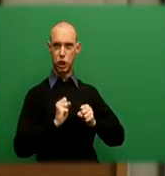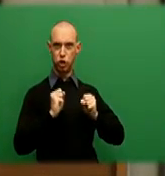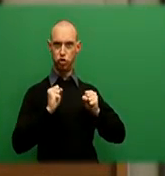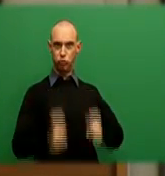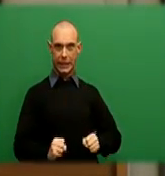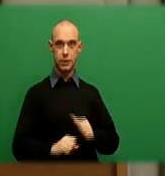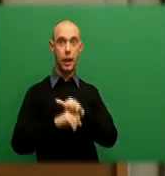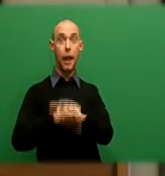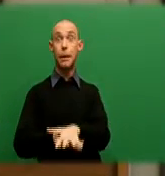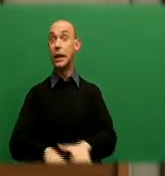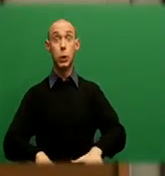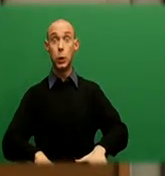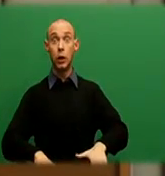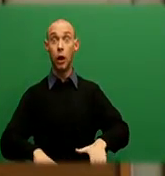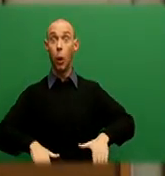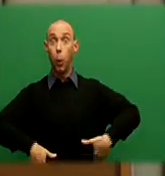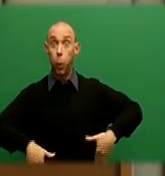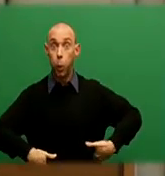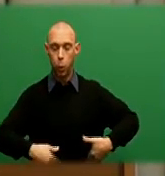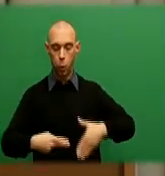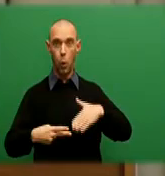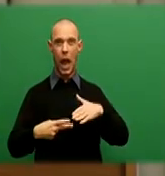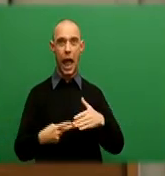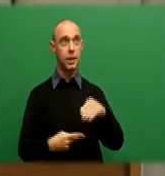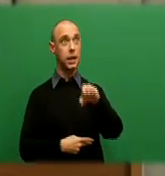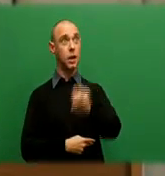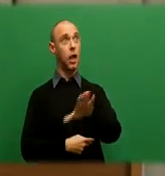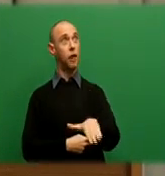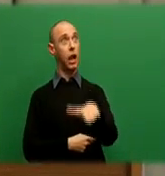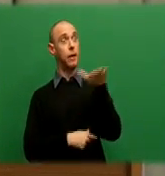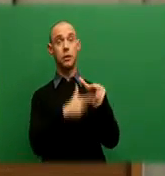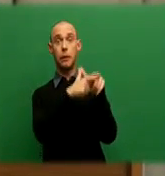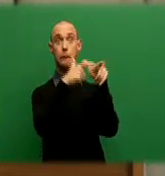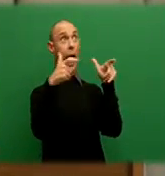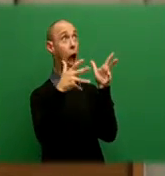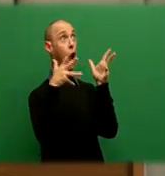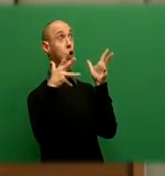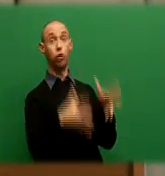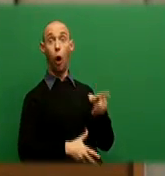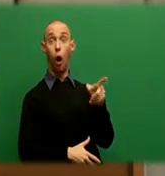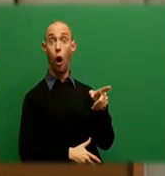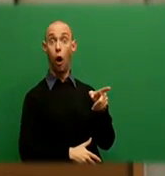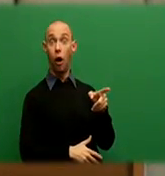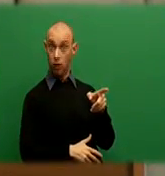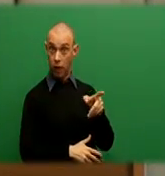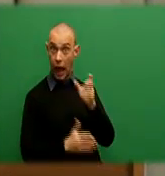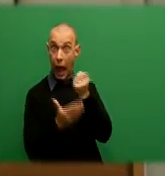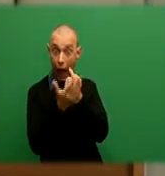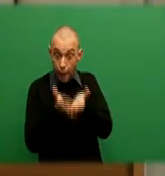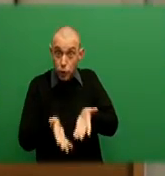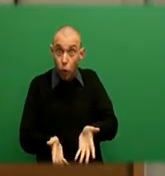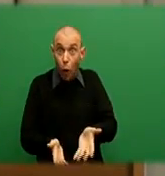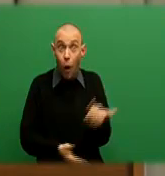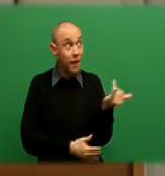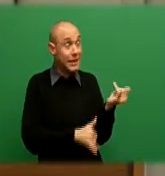and it was never clear what it is that the central bank was doing. But even in the era of inflation targeting,